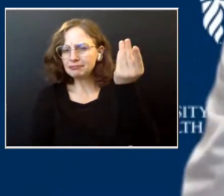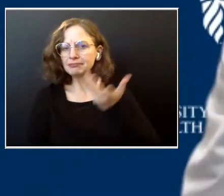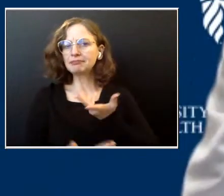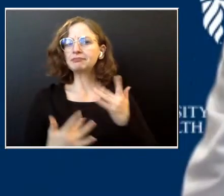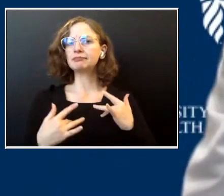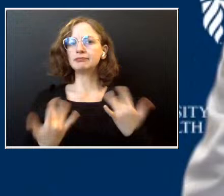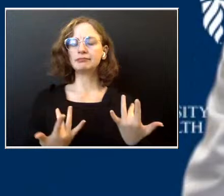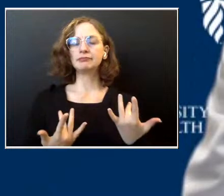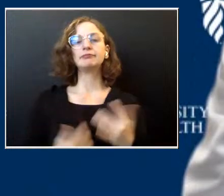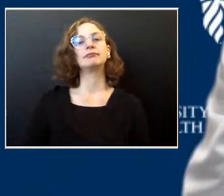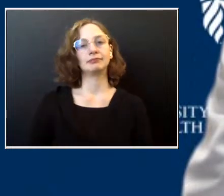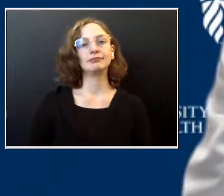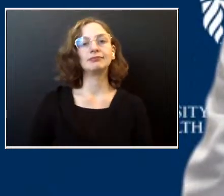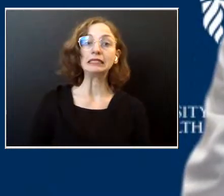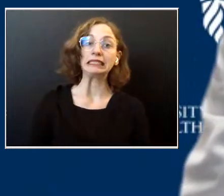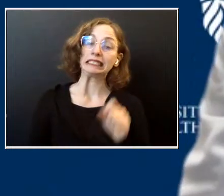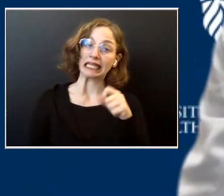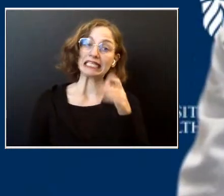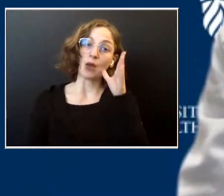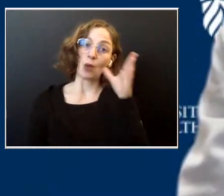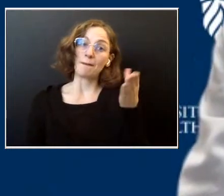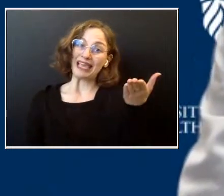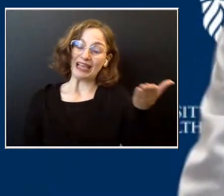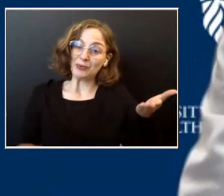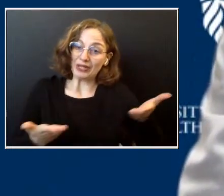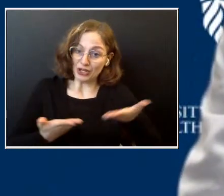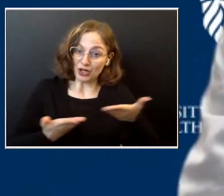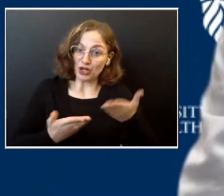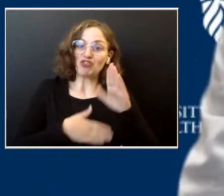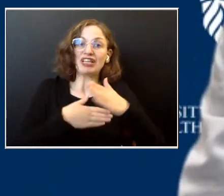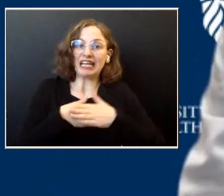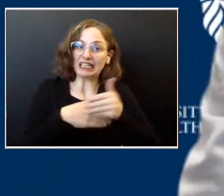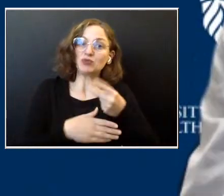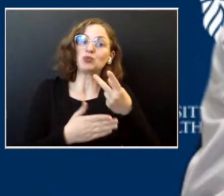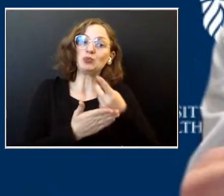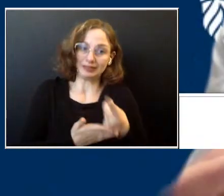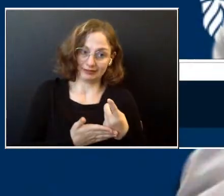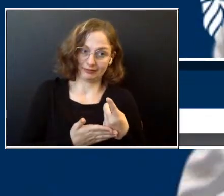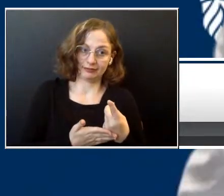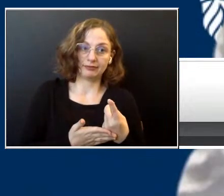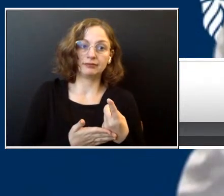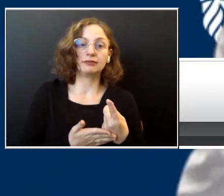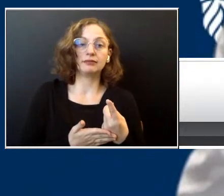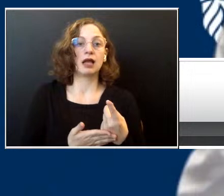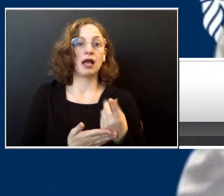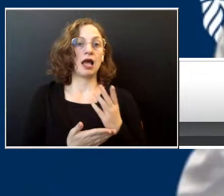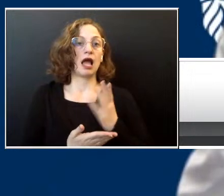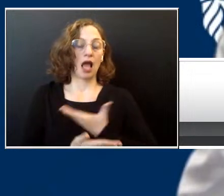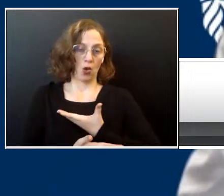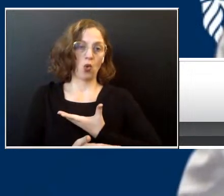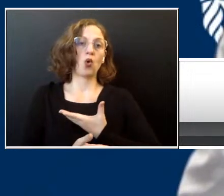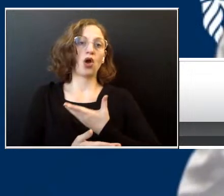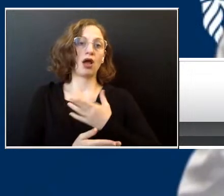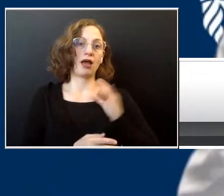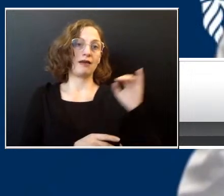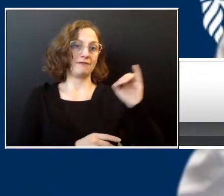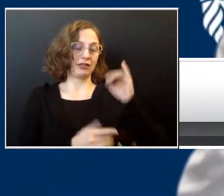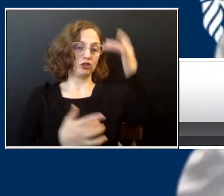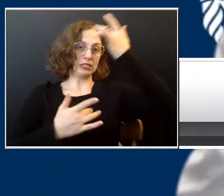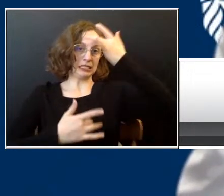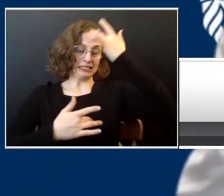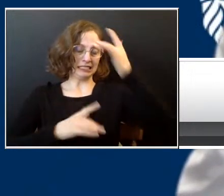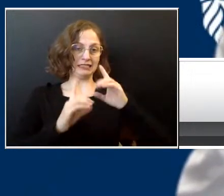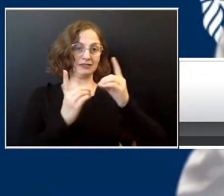Yeah, I'll be out here for the next couple weeks, and our infectious disease division is currently seeing